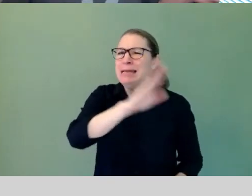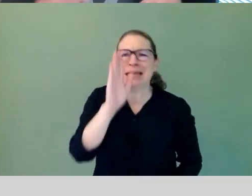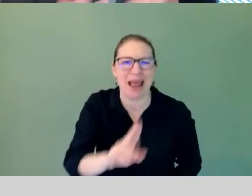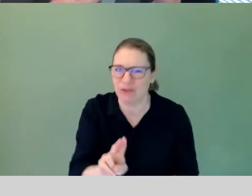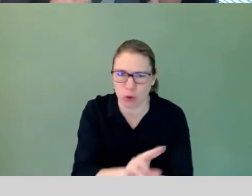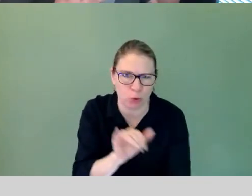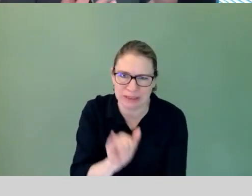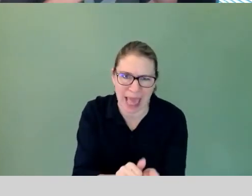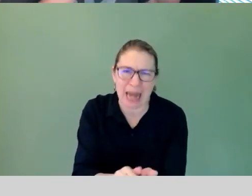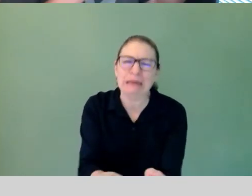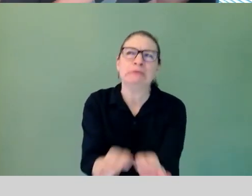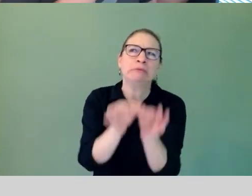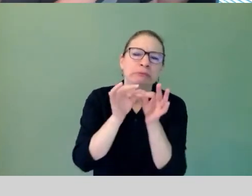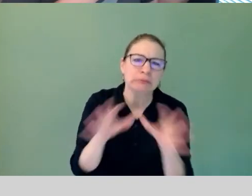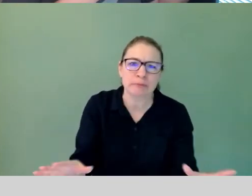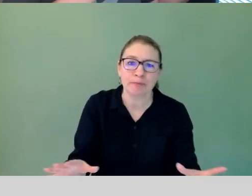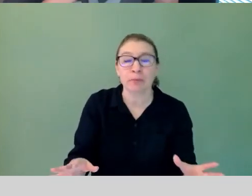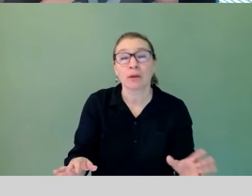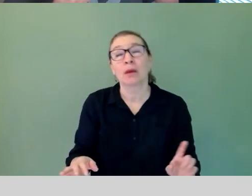Unless you actually are doing,